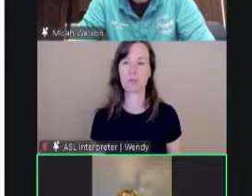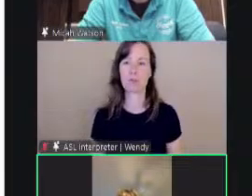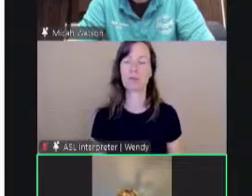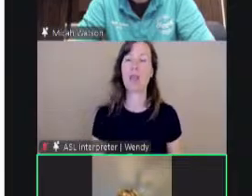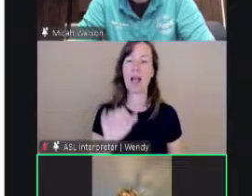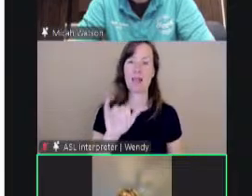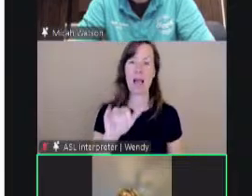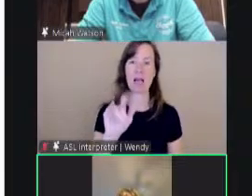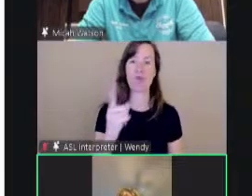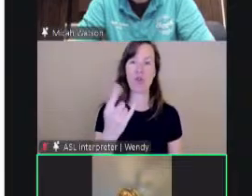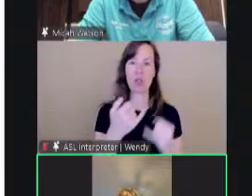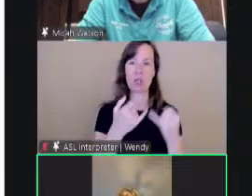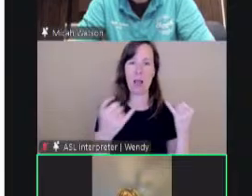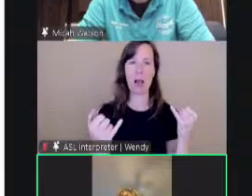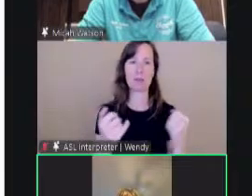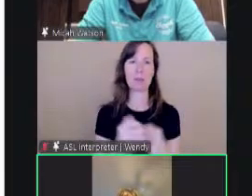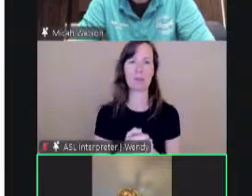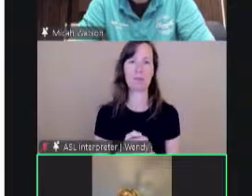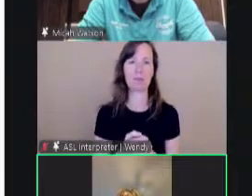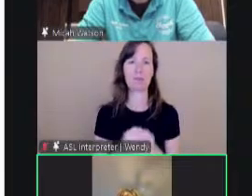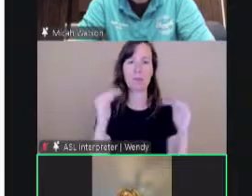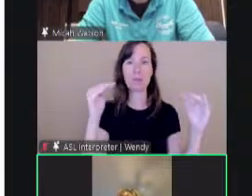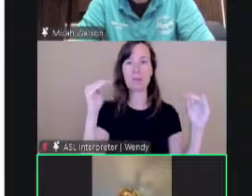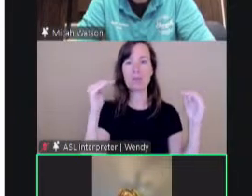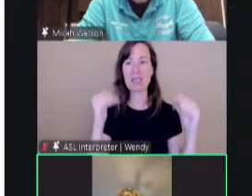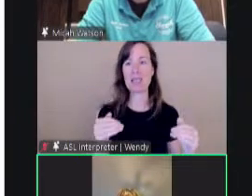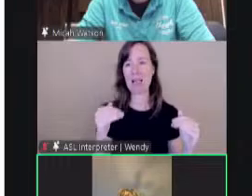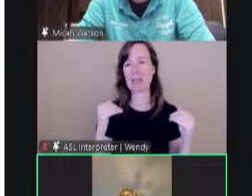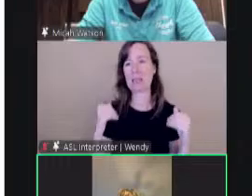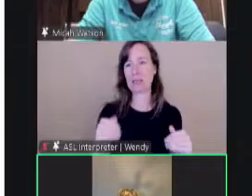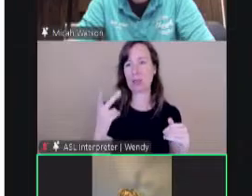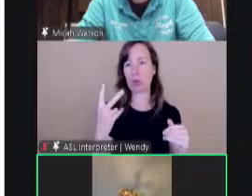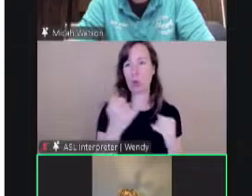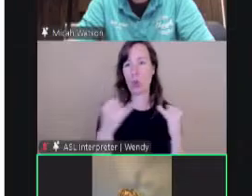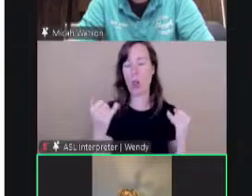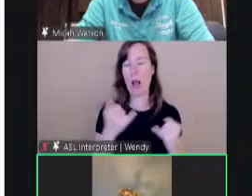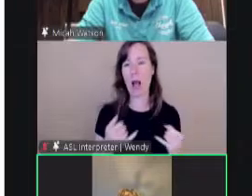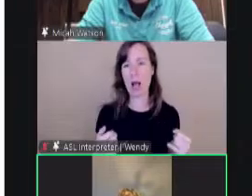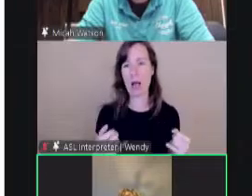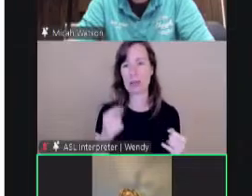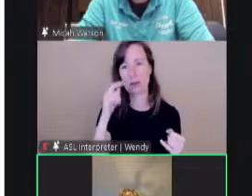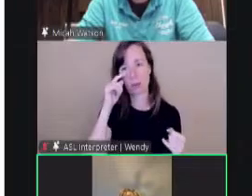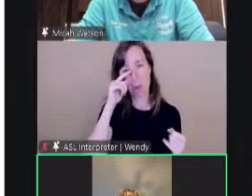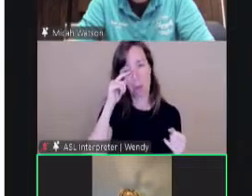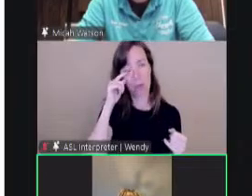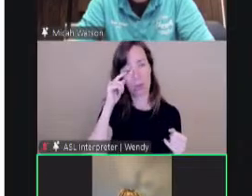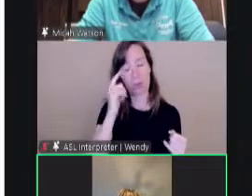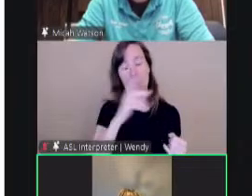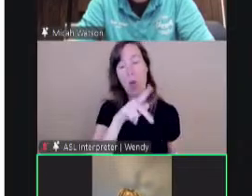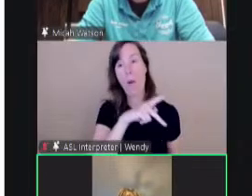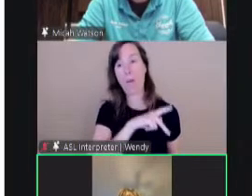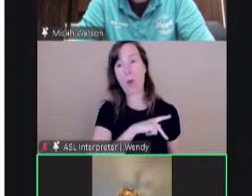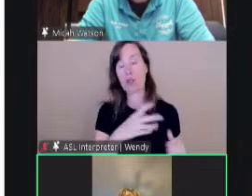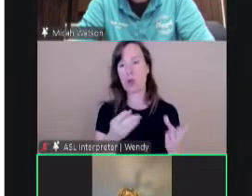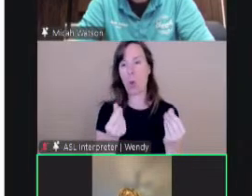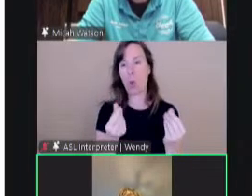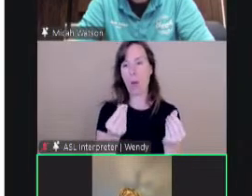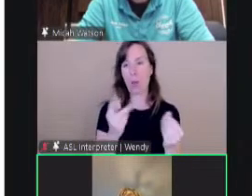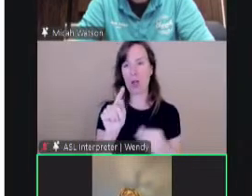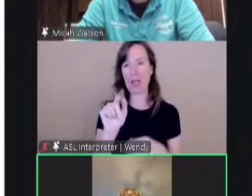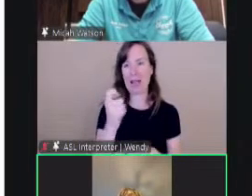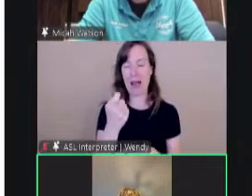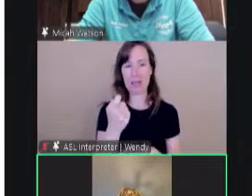item. The next two line items are the personal property taxes. This is for